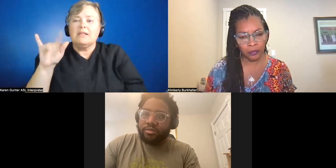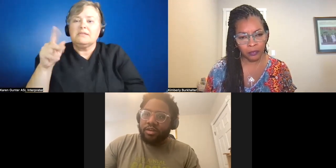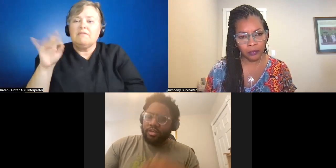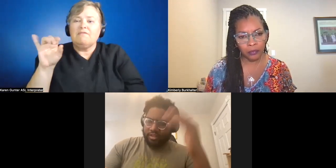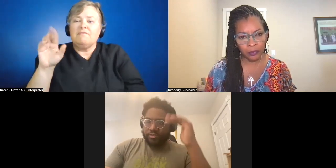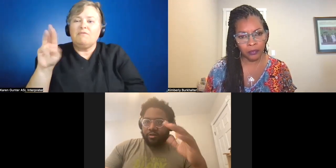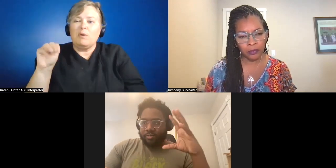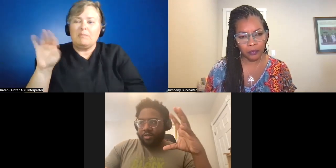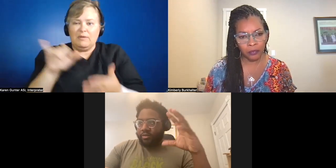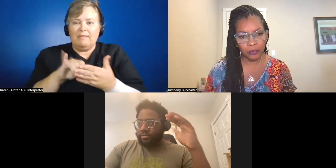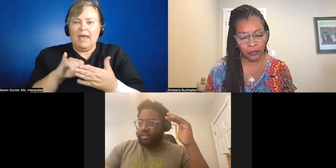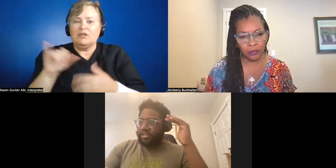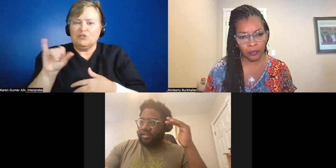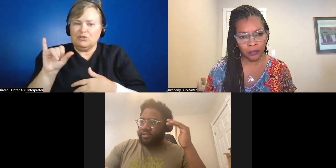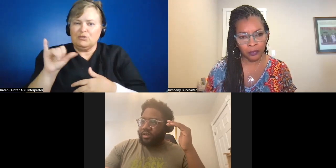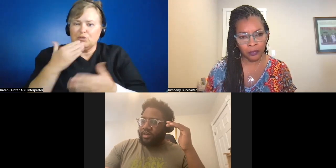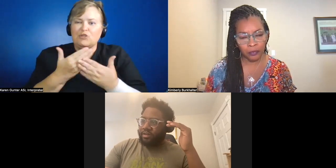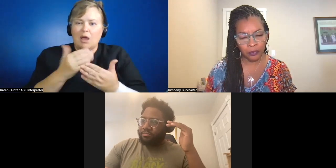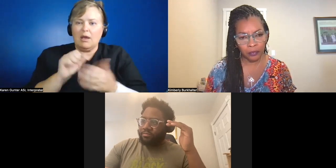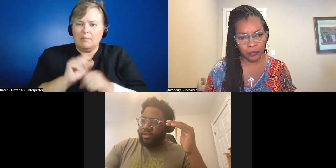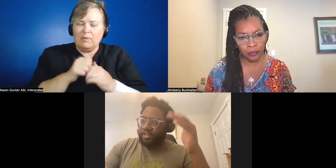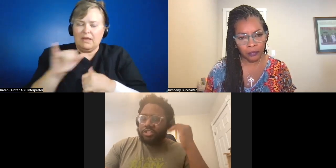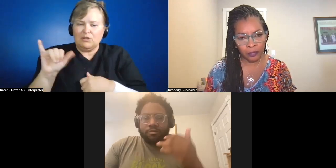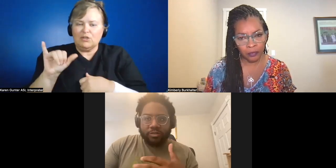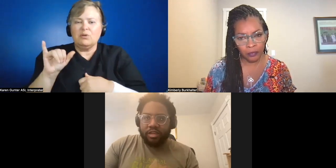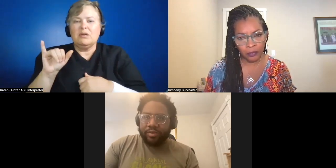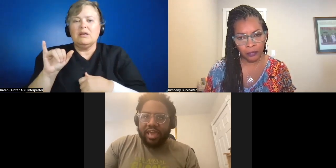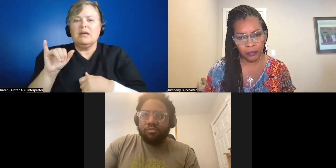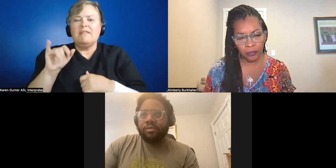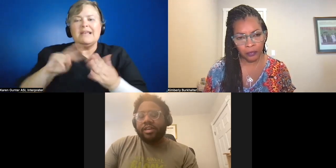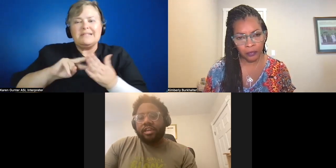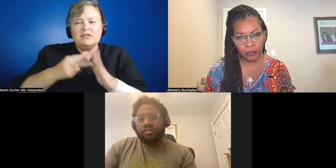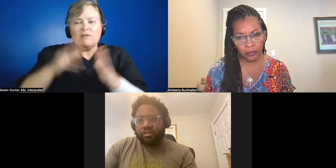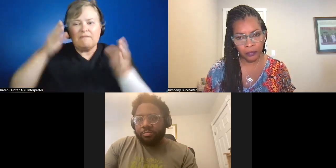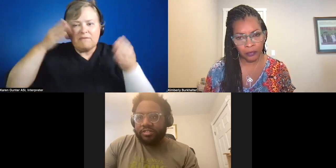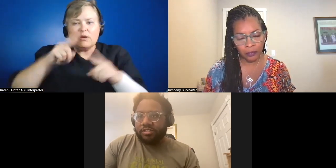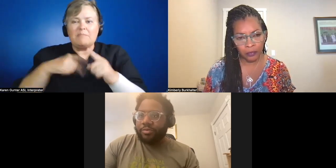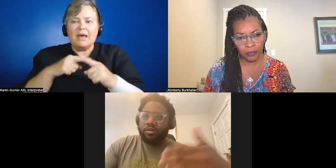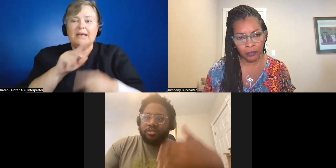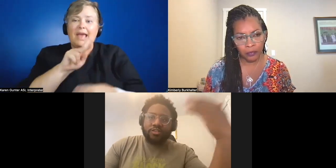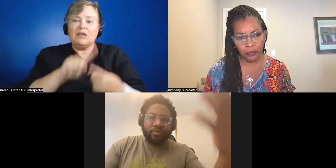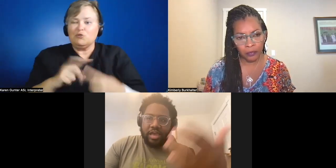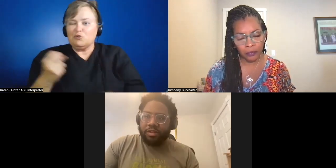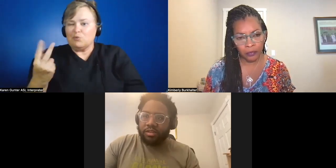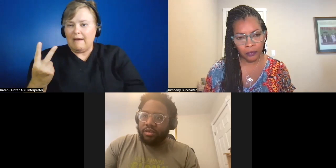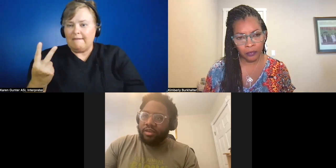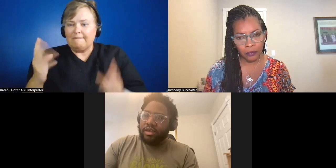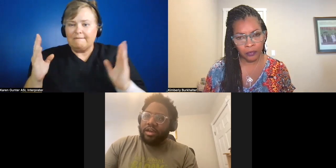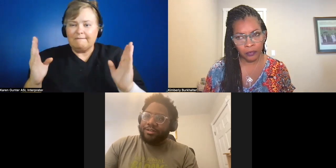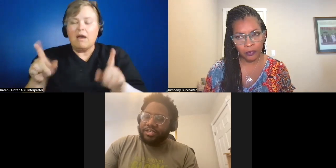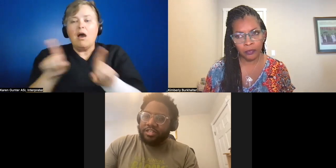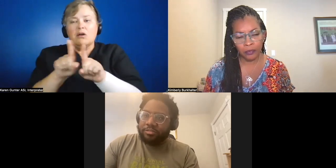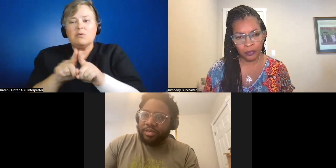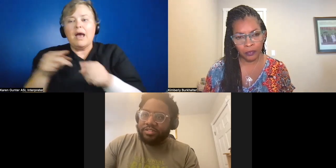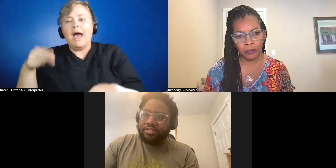too. So, there's a intentional focus that we have around K-12 spaces. We know it's also happening in